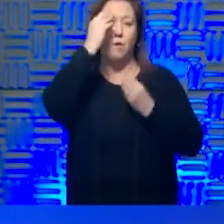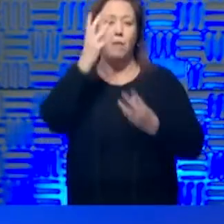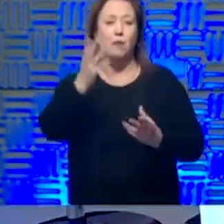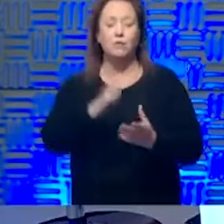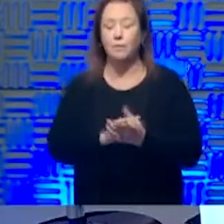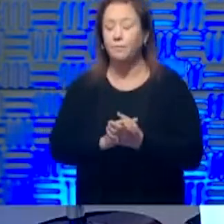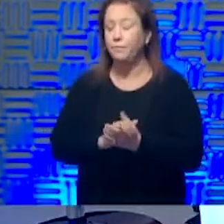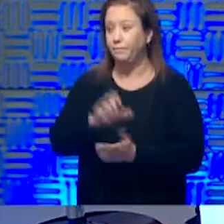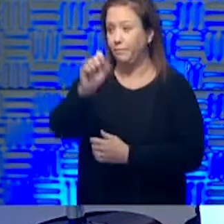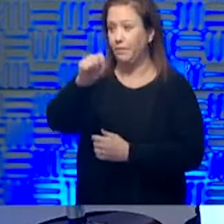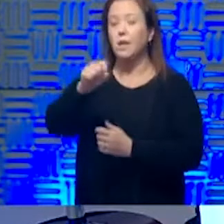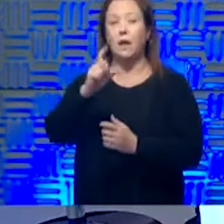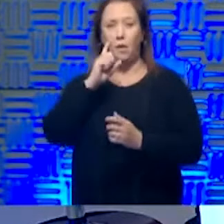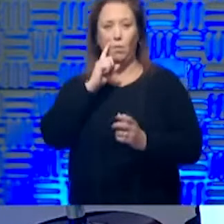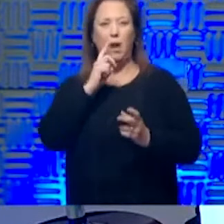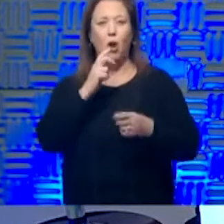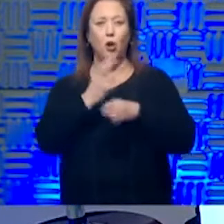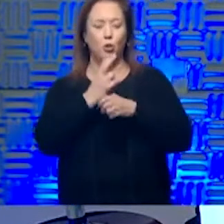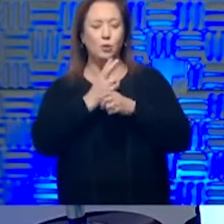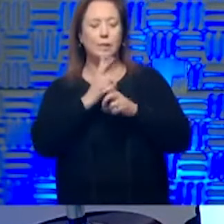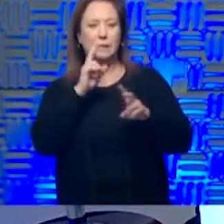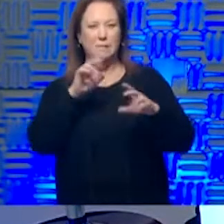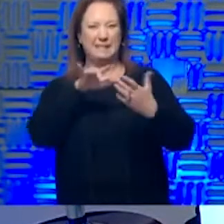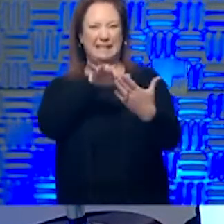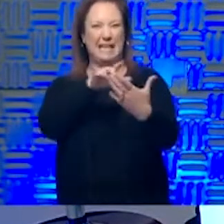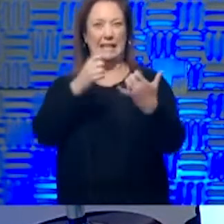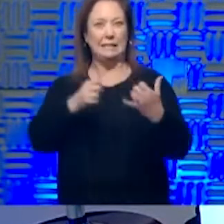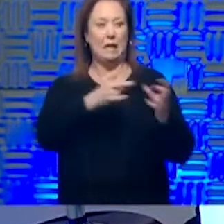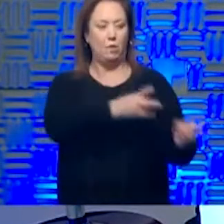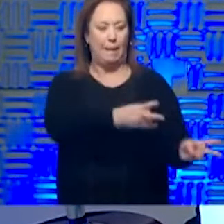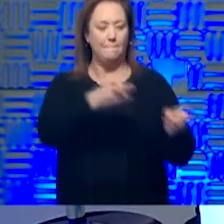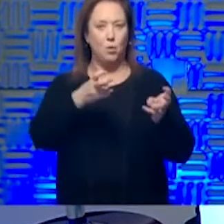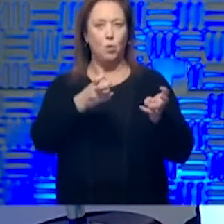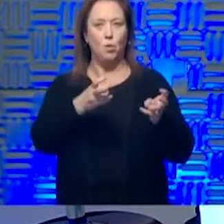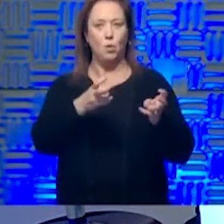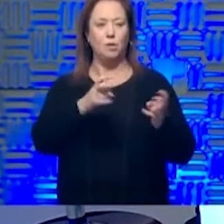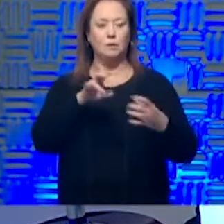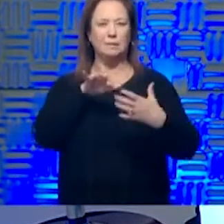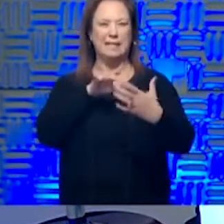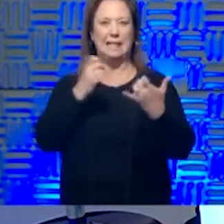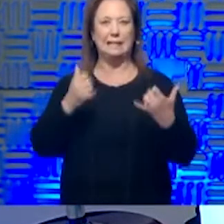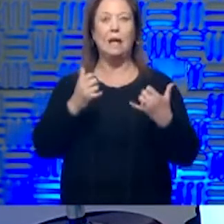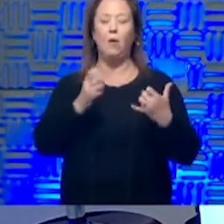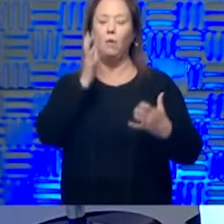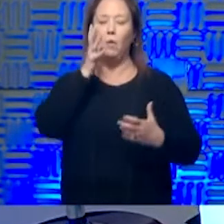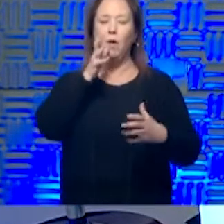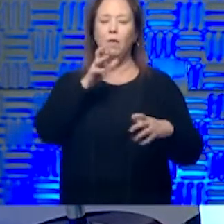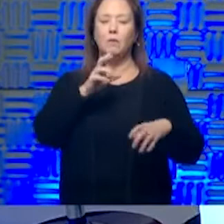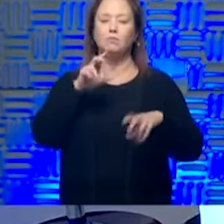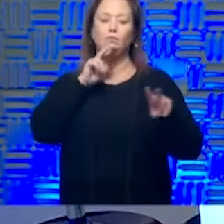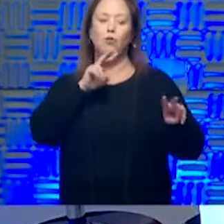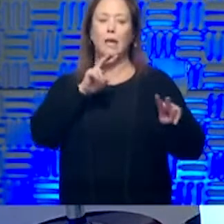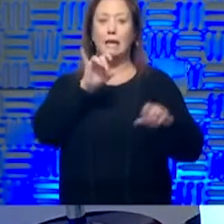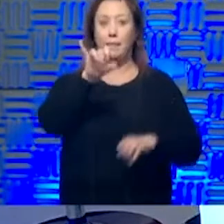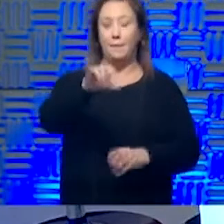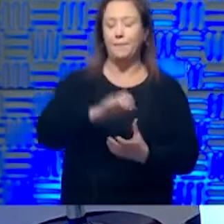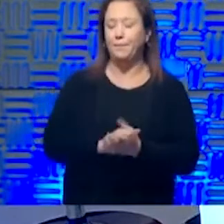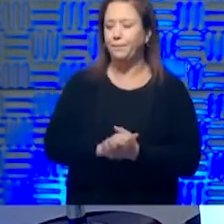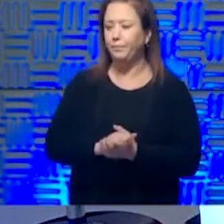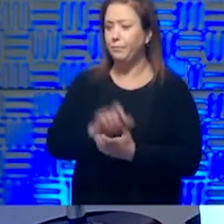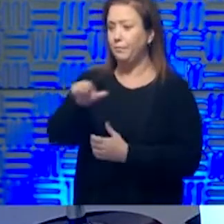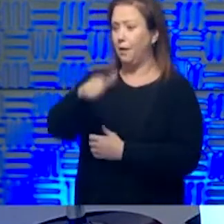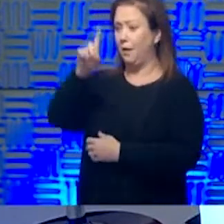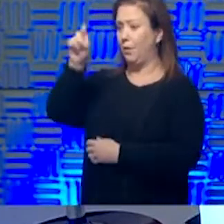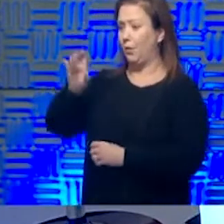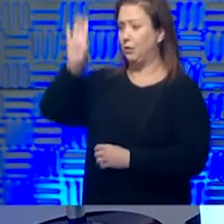some trials looking at using pooled serum across the country right now. And I think we hope to jump into soon. I think those will be very helpful. Yep. Another question